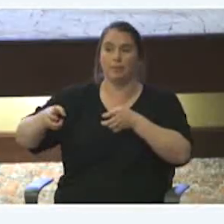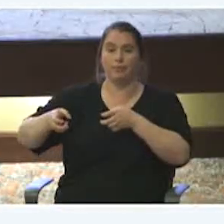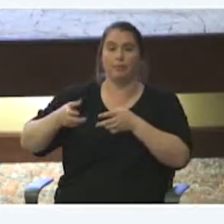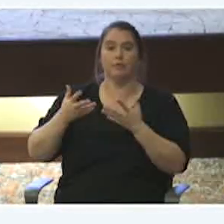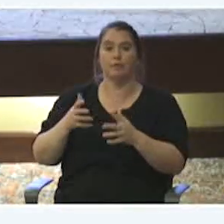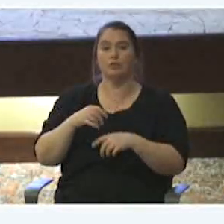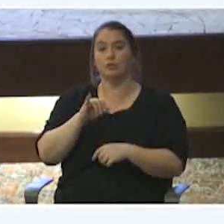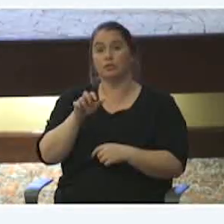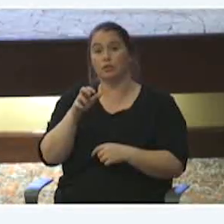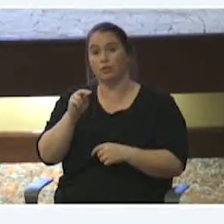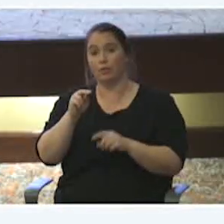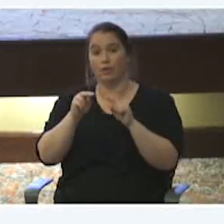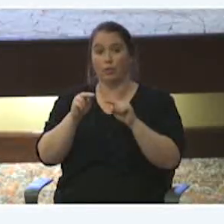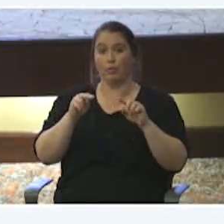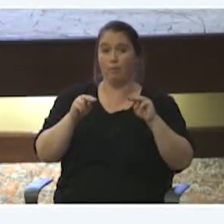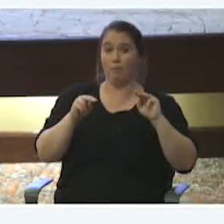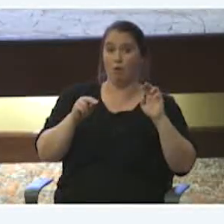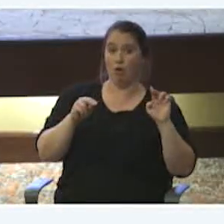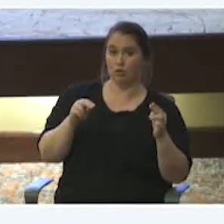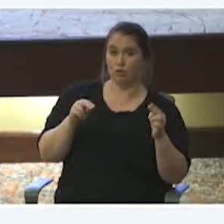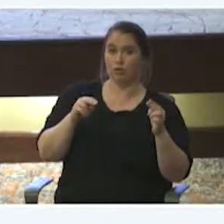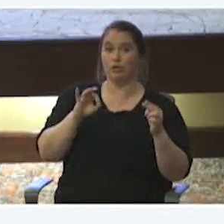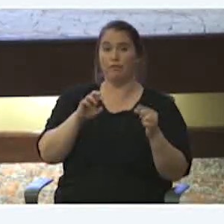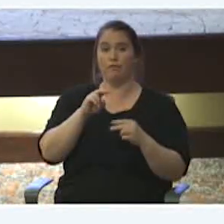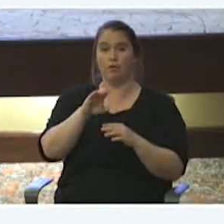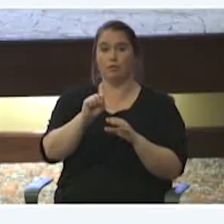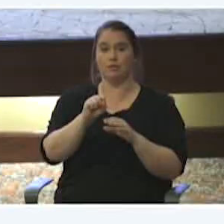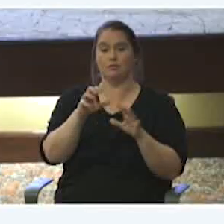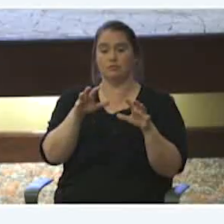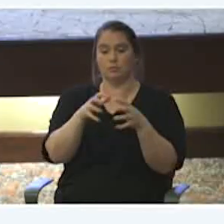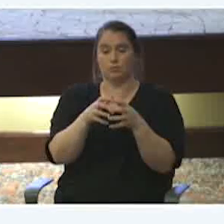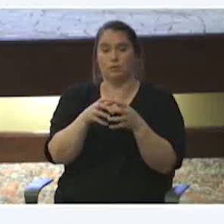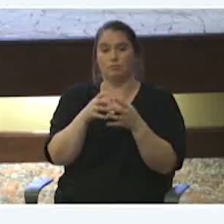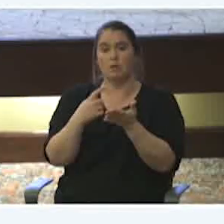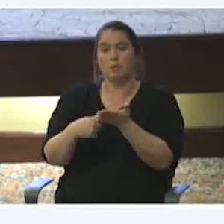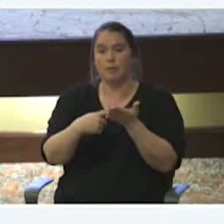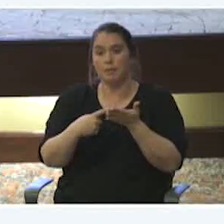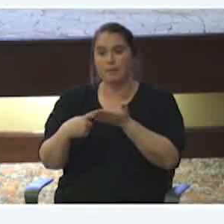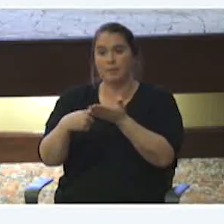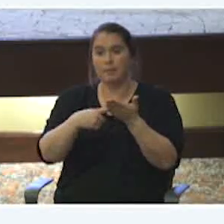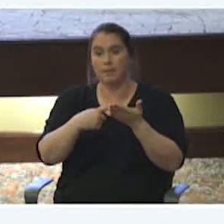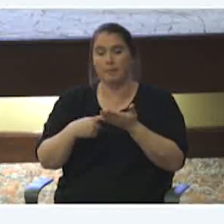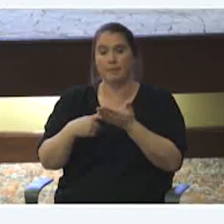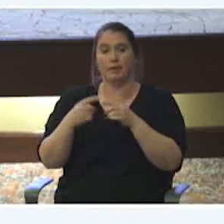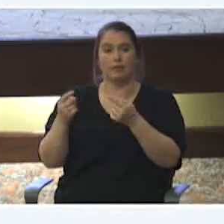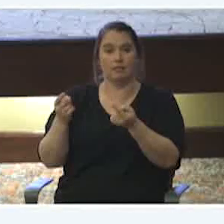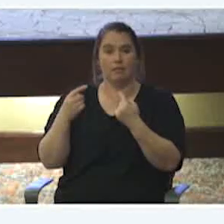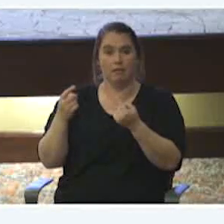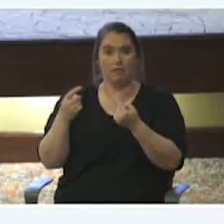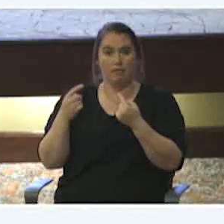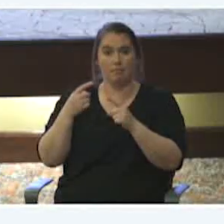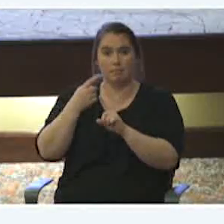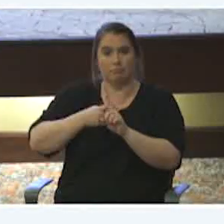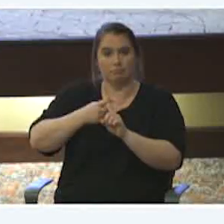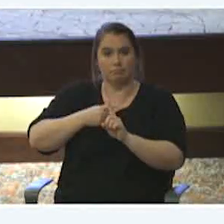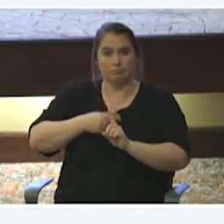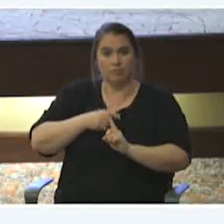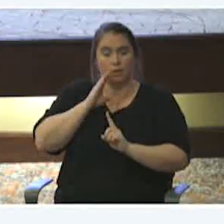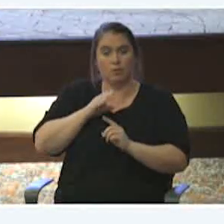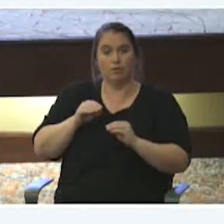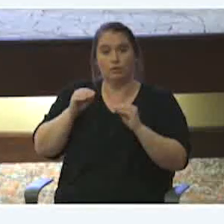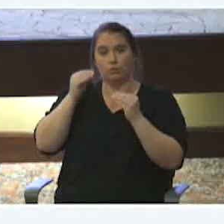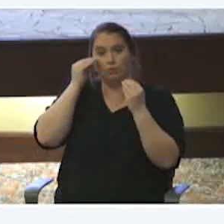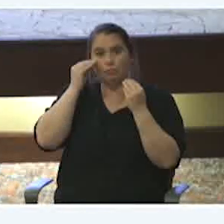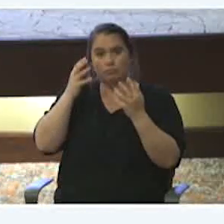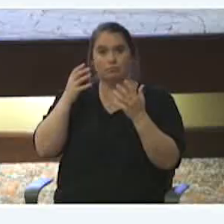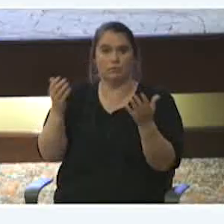From January to March, the focus group continued to meet and come back to the regular Animal Welfare Board meetings every month to present updates and enter